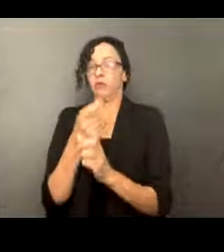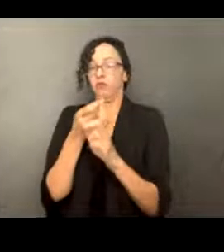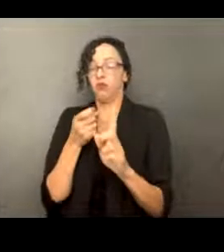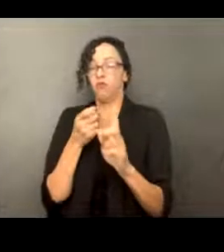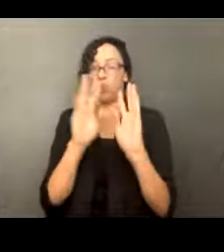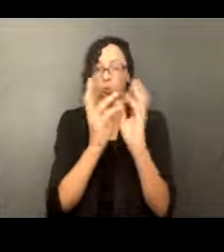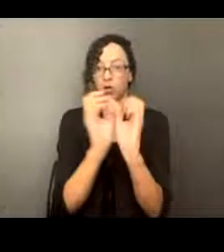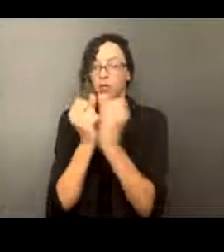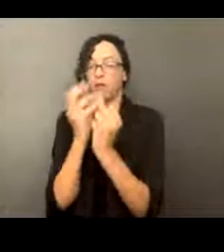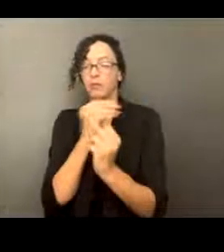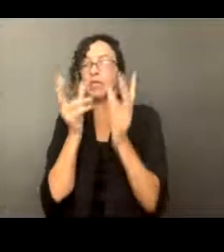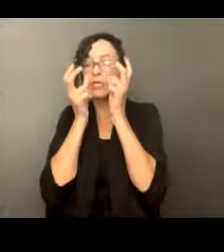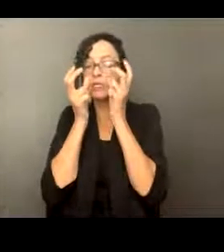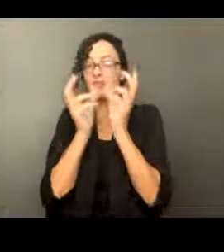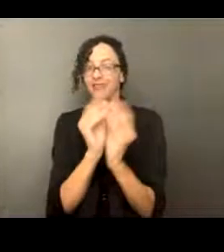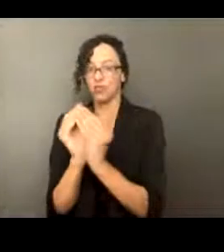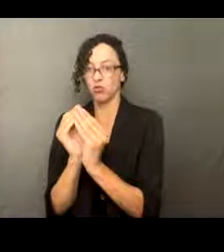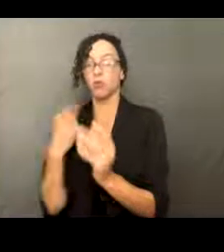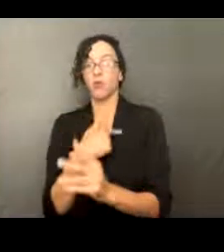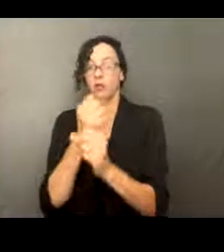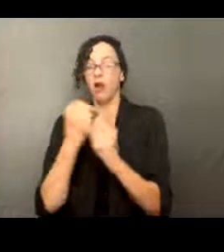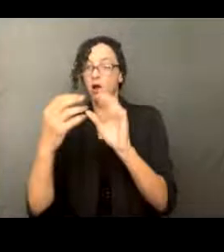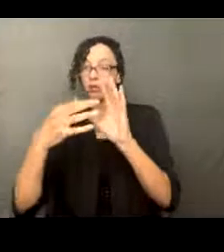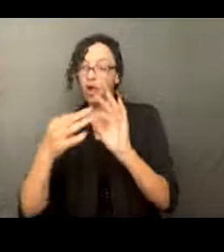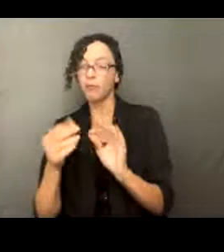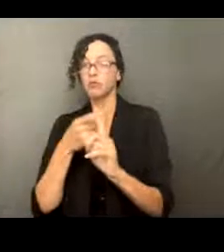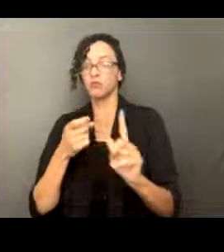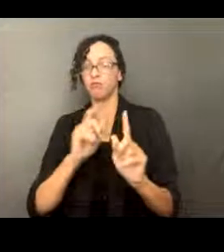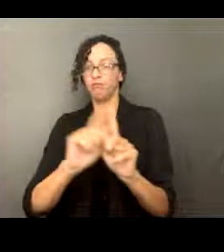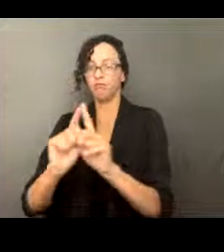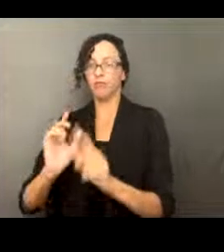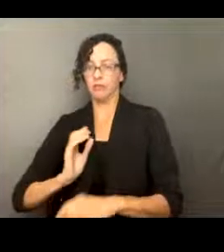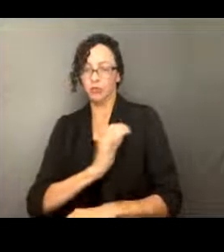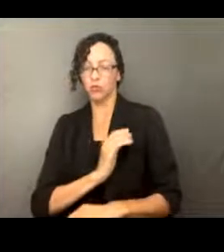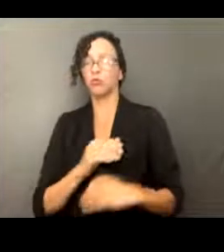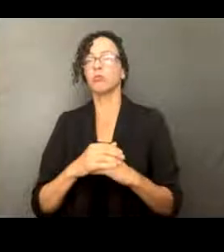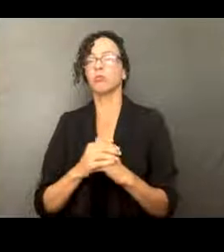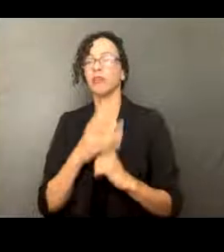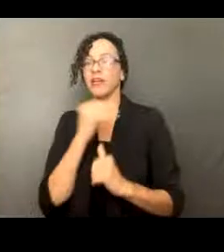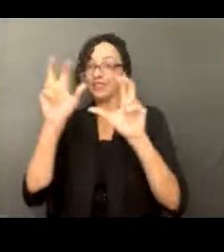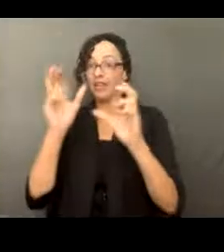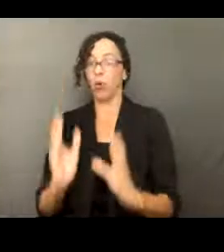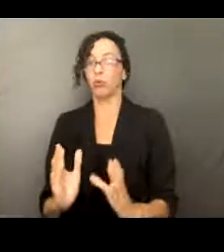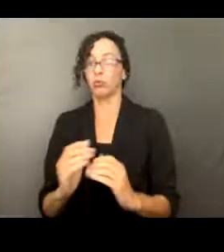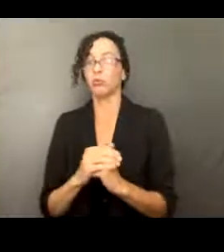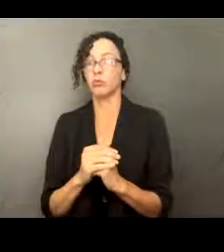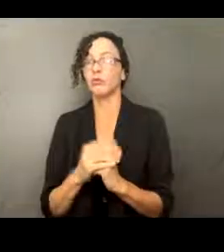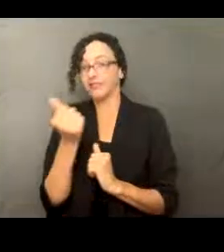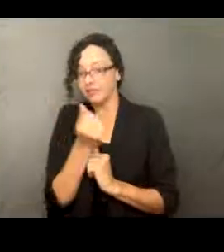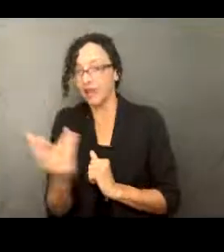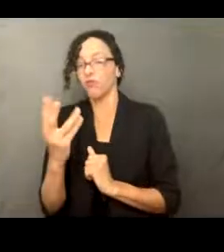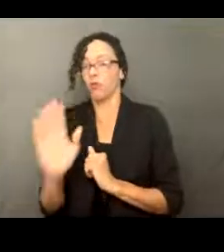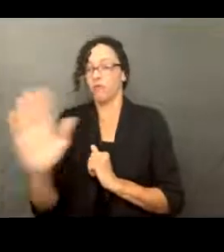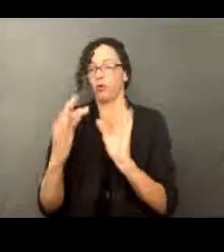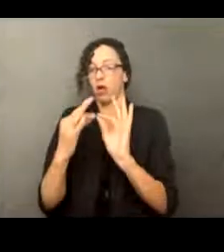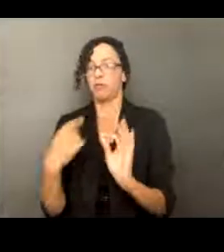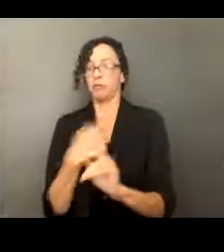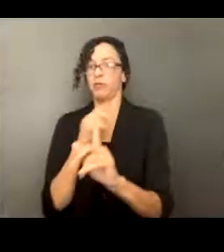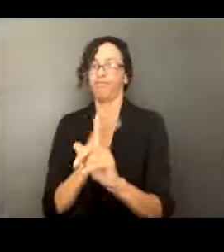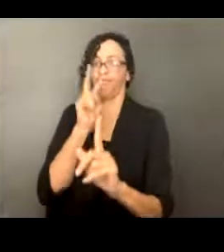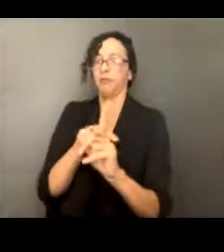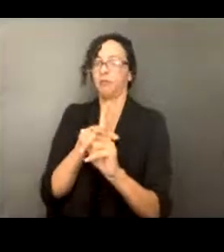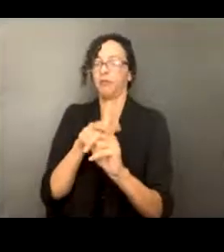received comments from commissioners and stakeholders, several of which we implemented. One of the comments